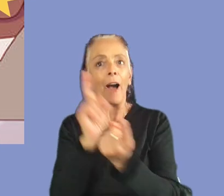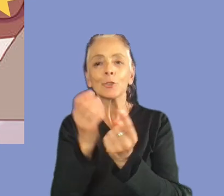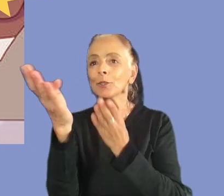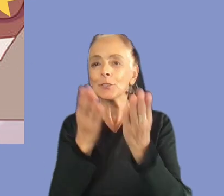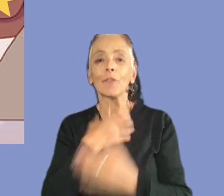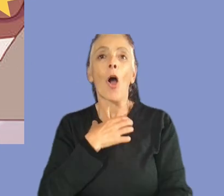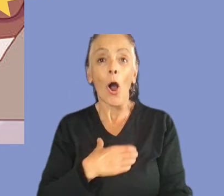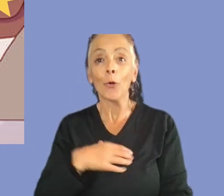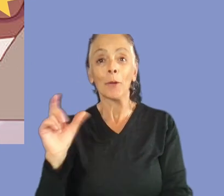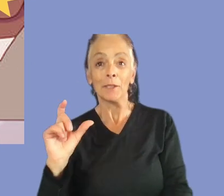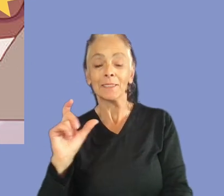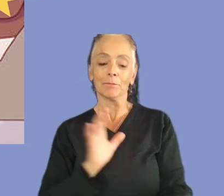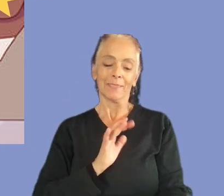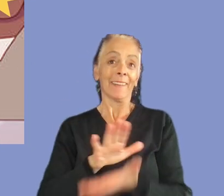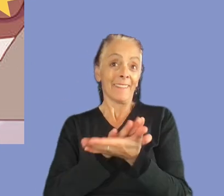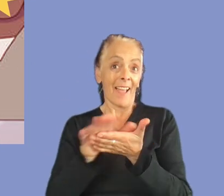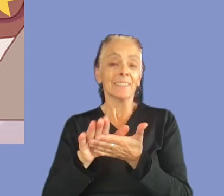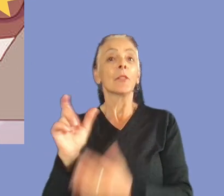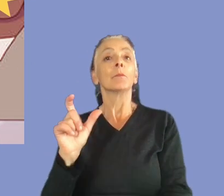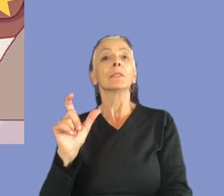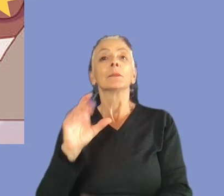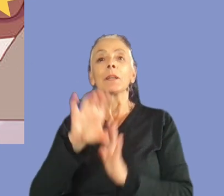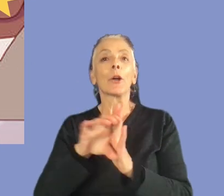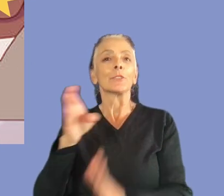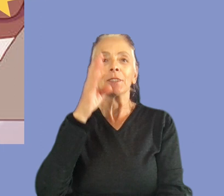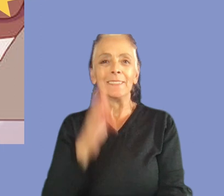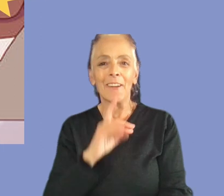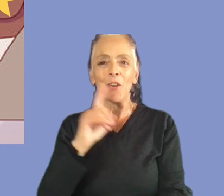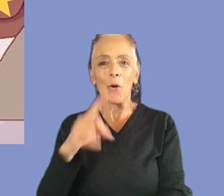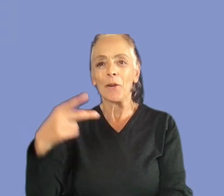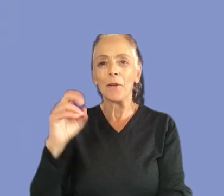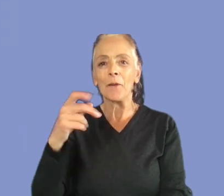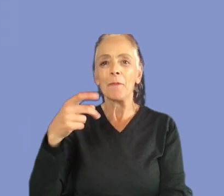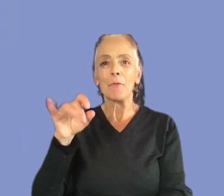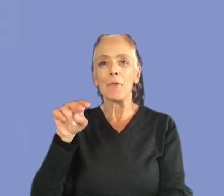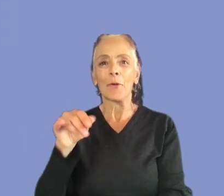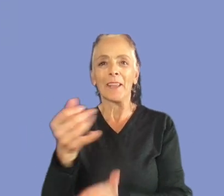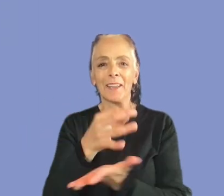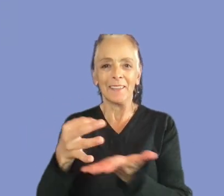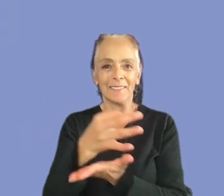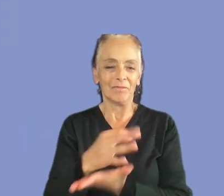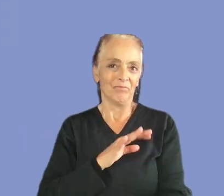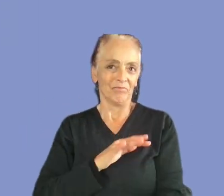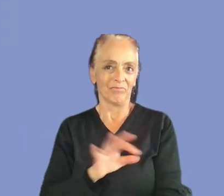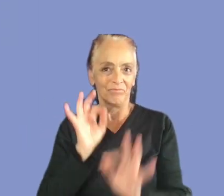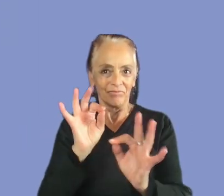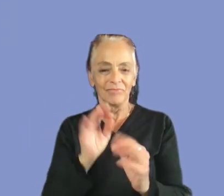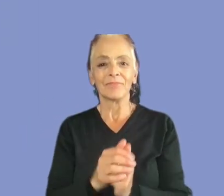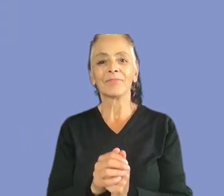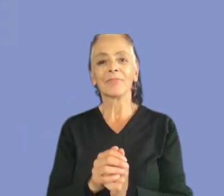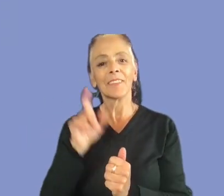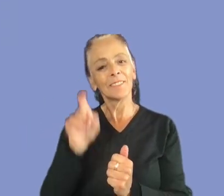And a nice little touch is that the Muslim character never order pepperoni. I thought that was wonderful. So we need you